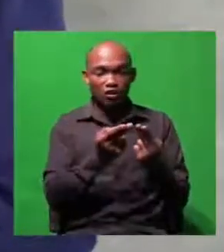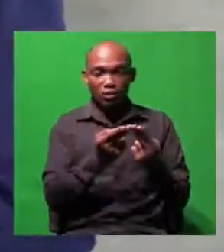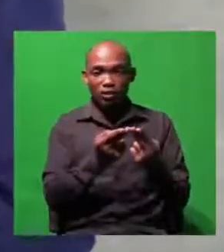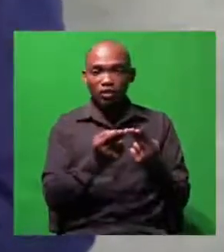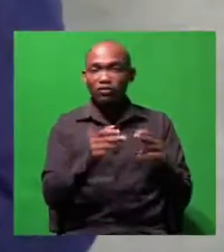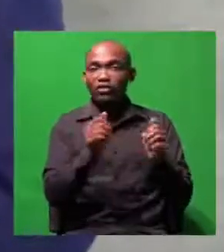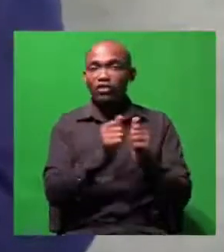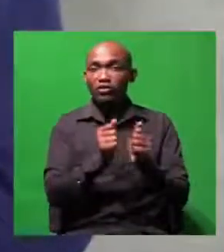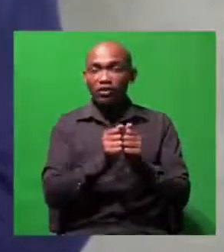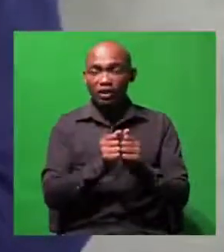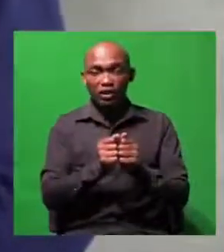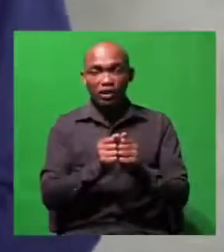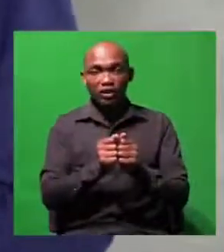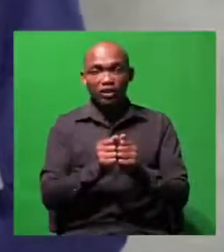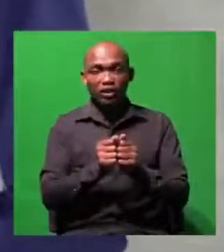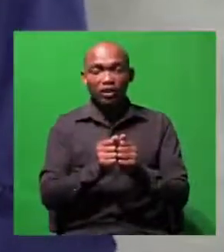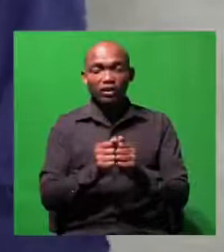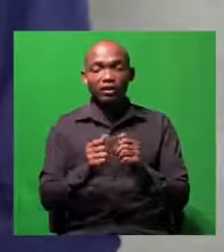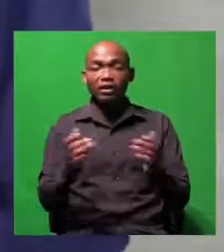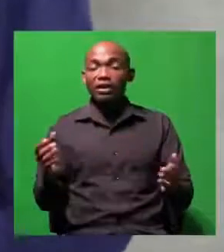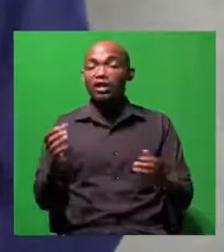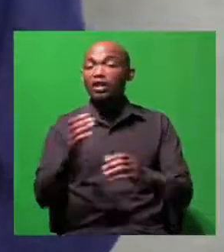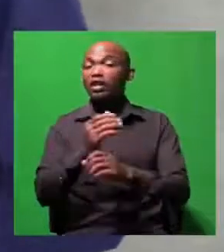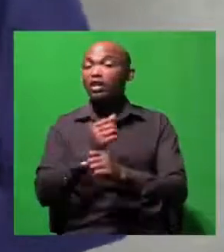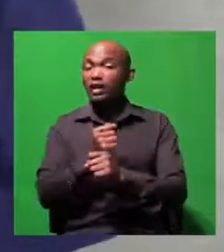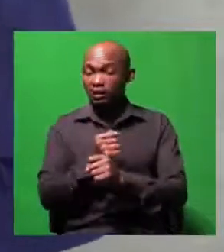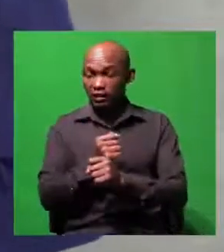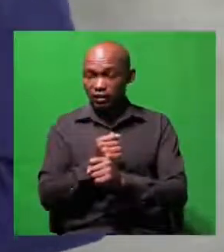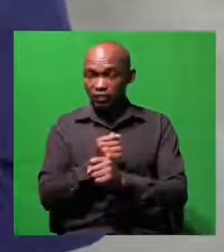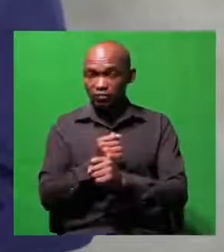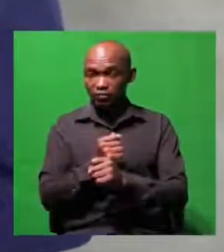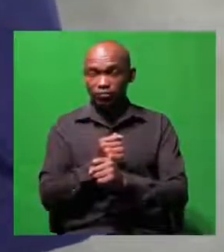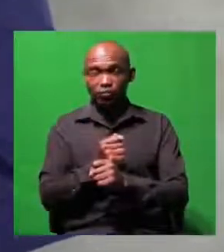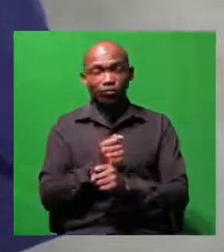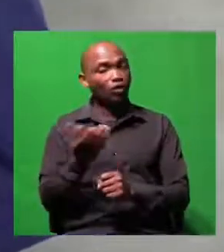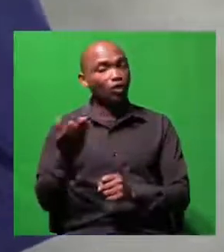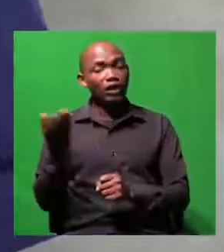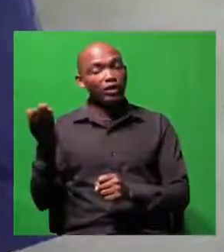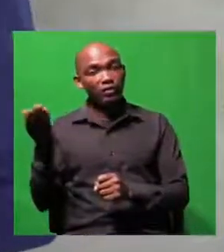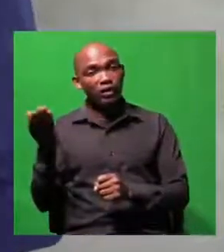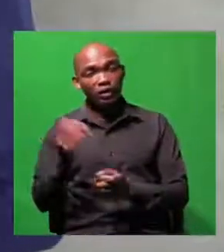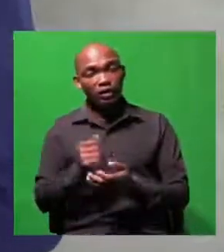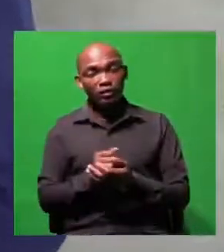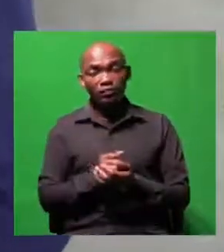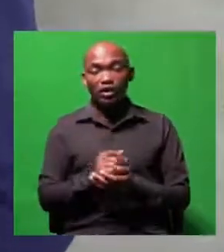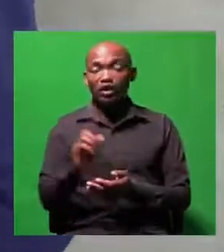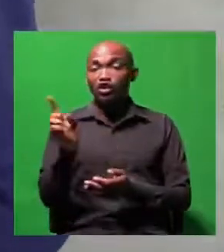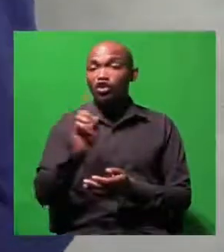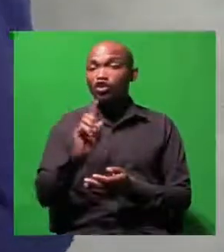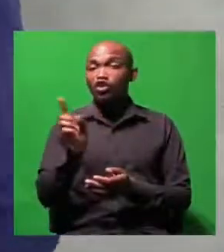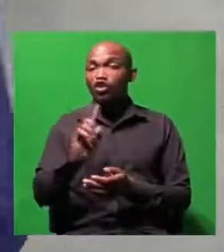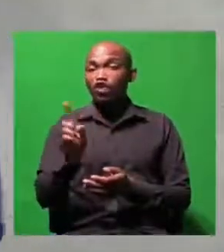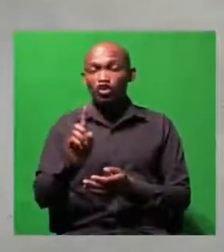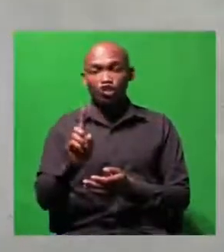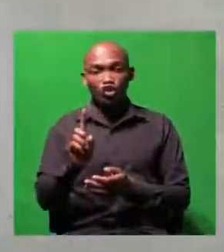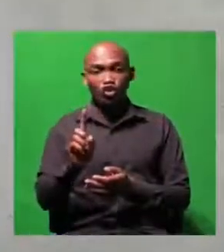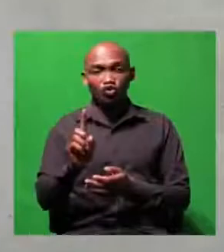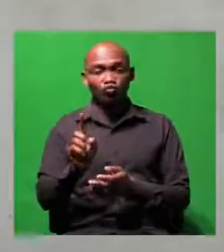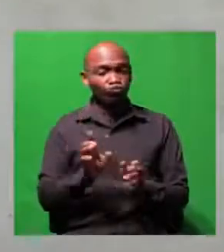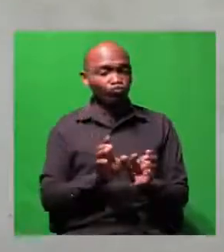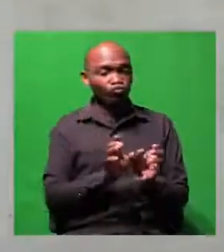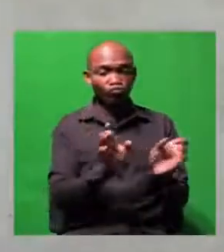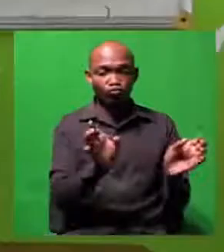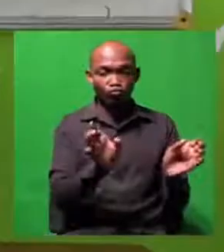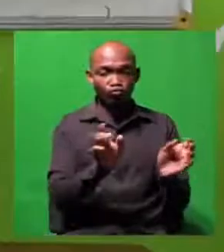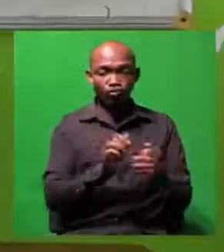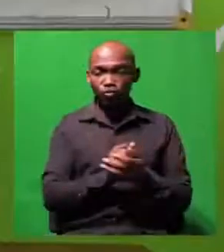got equally from what has been collected in production or whatever. So there